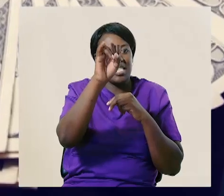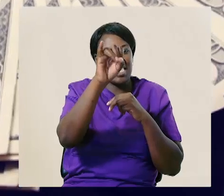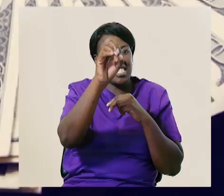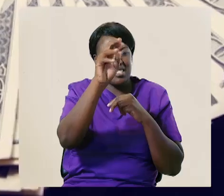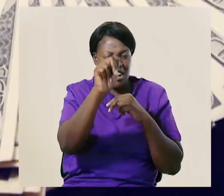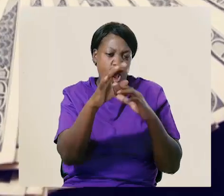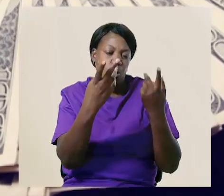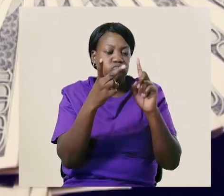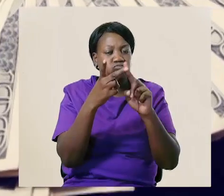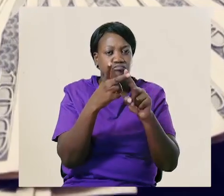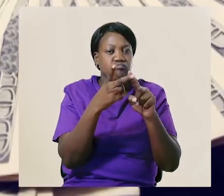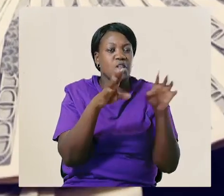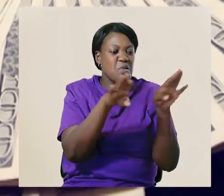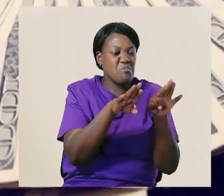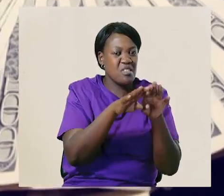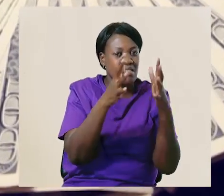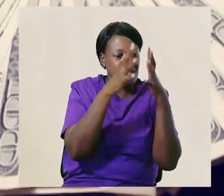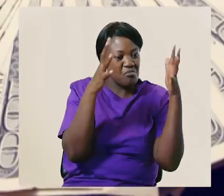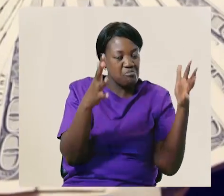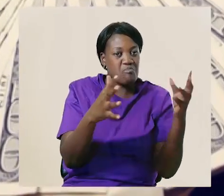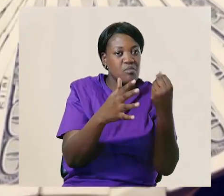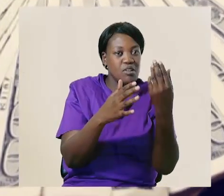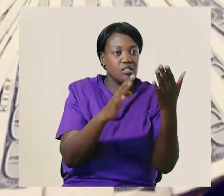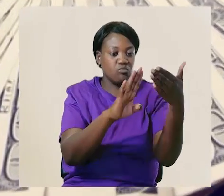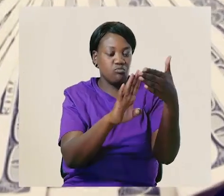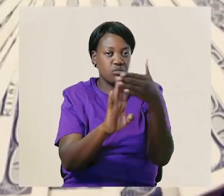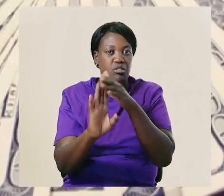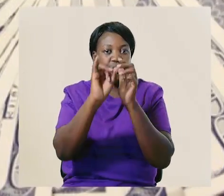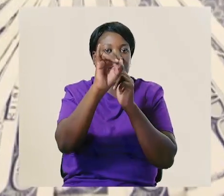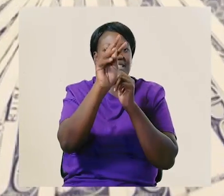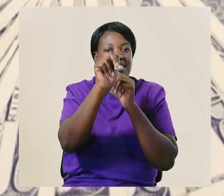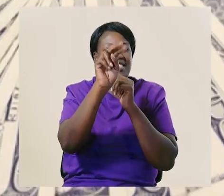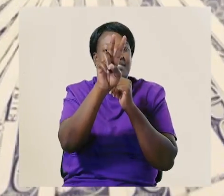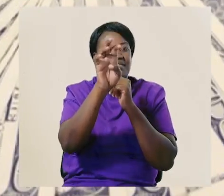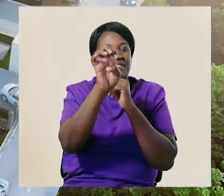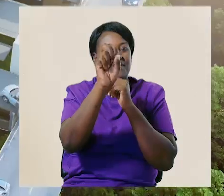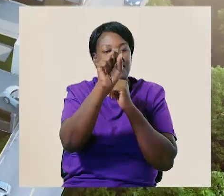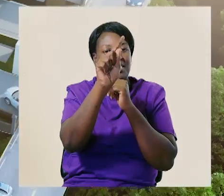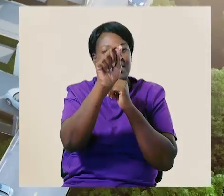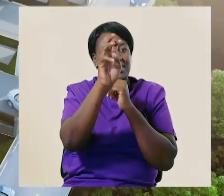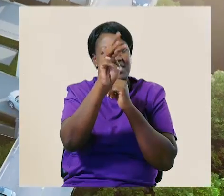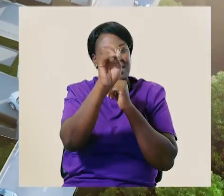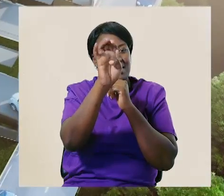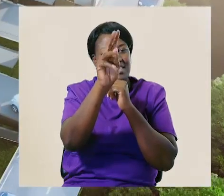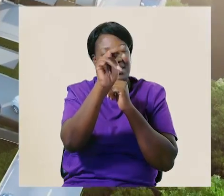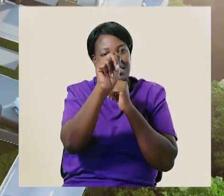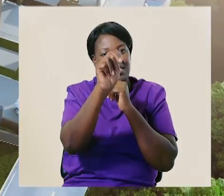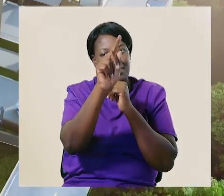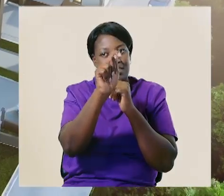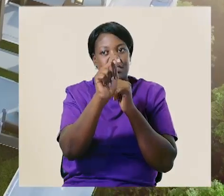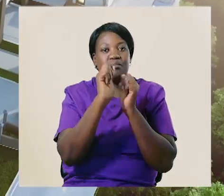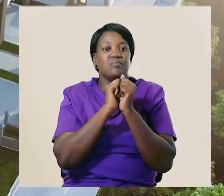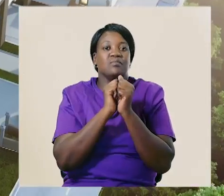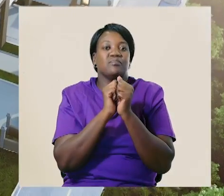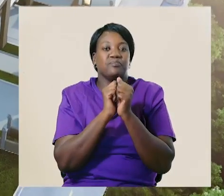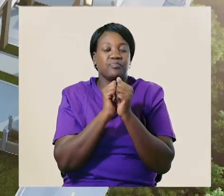money. This is called investment. For example, you build a housing complex and rent out the houses